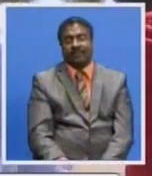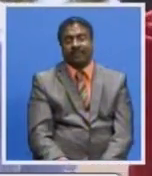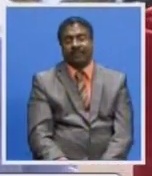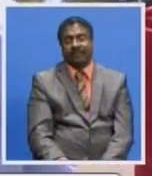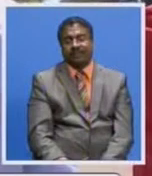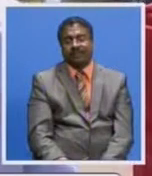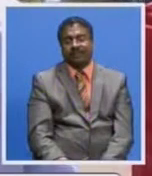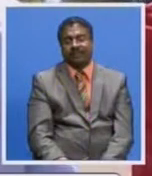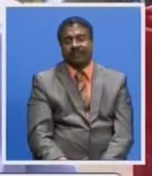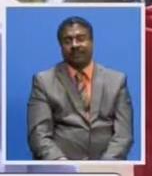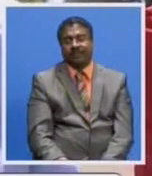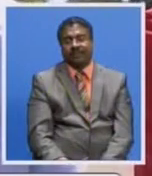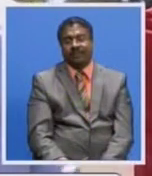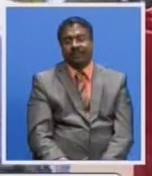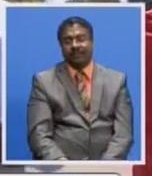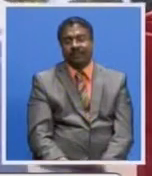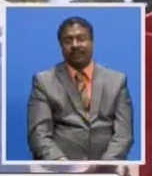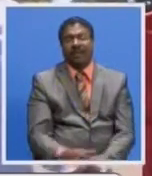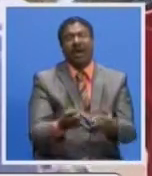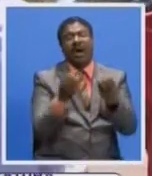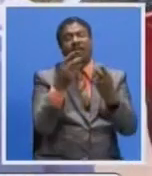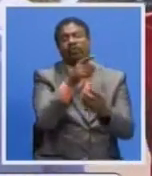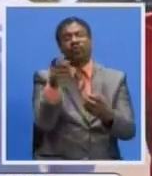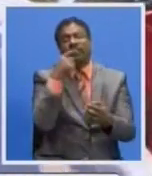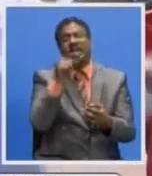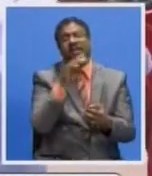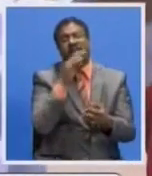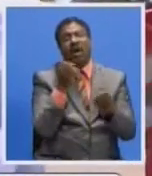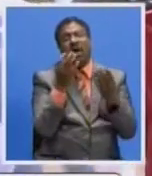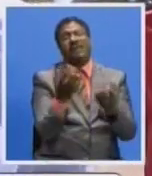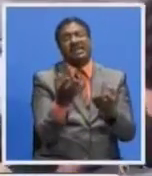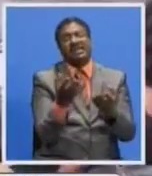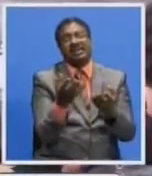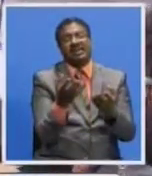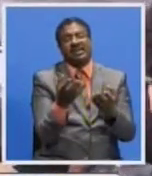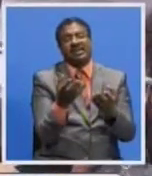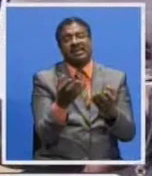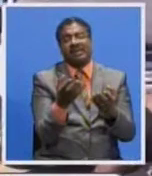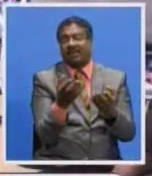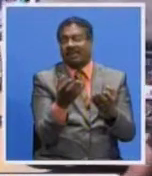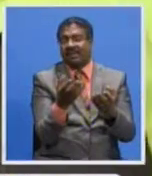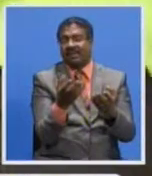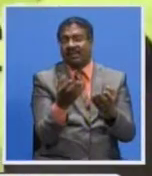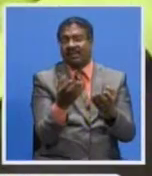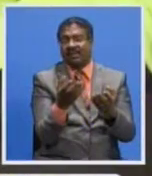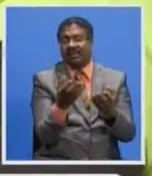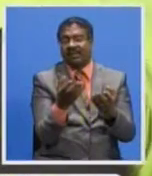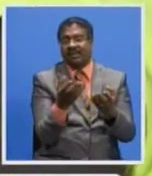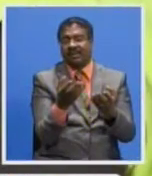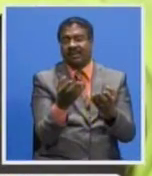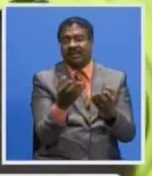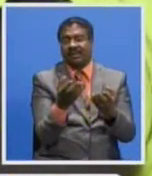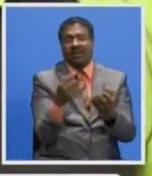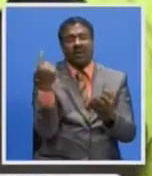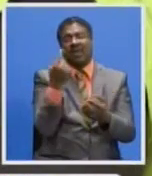the Every moment. day? No. Okay, how many are you supposed to be? For We this are number supposed of to be vehicles? 2. Someone doing the work there? Just one